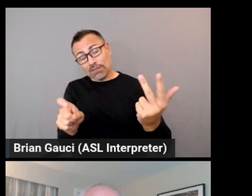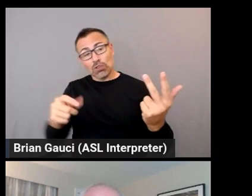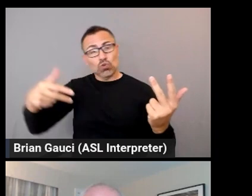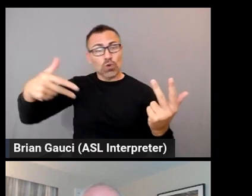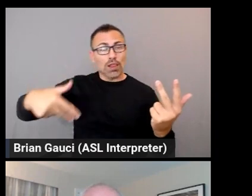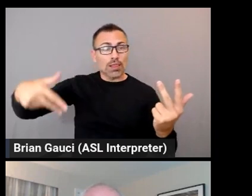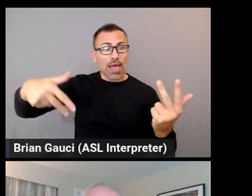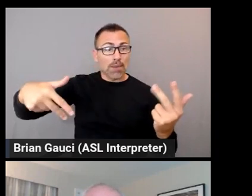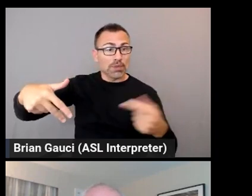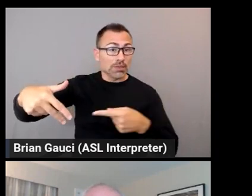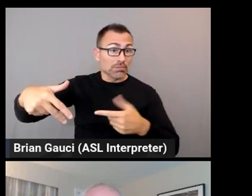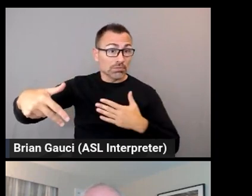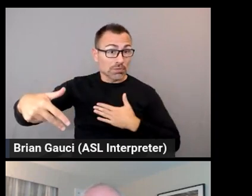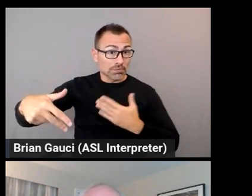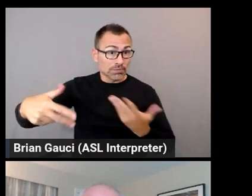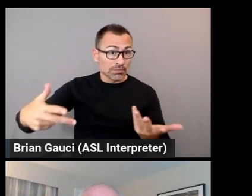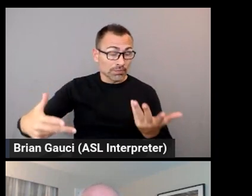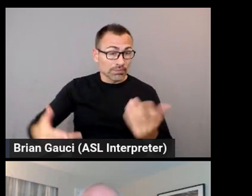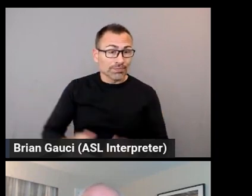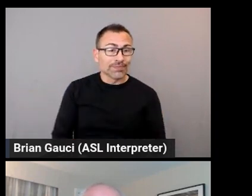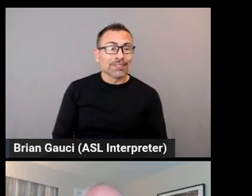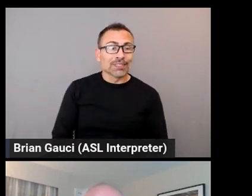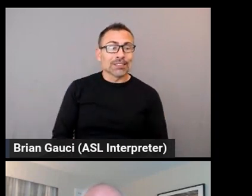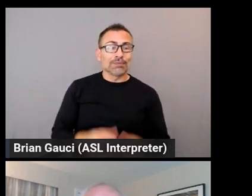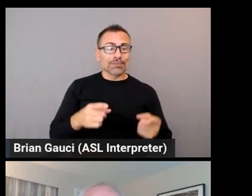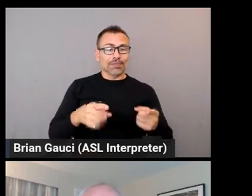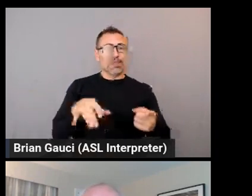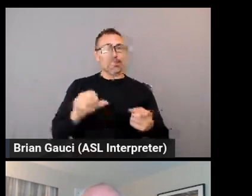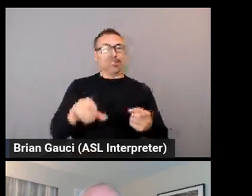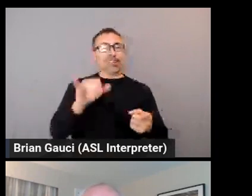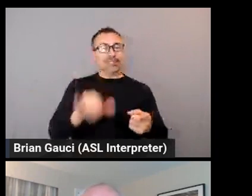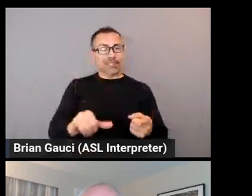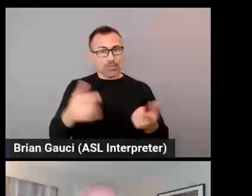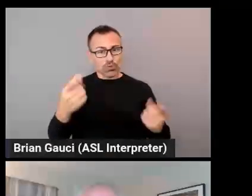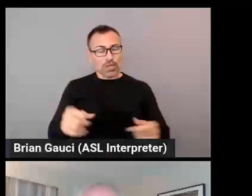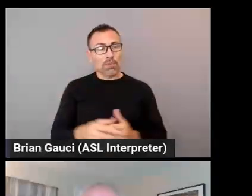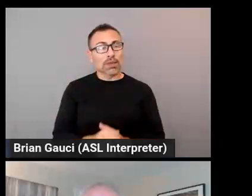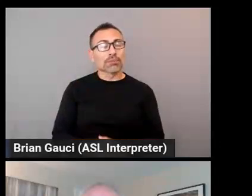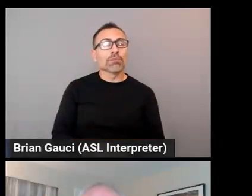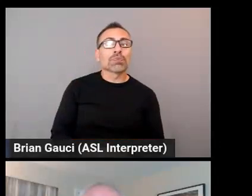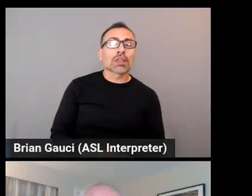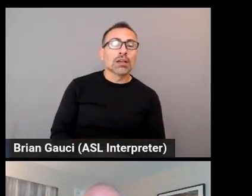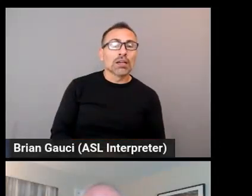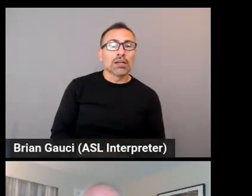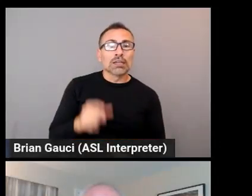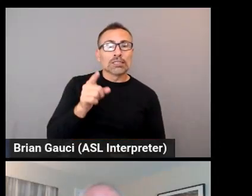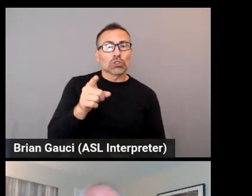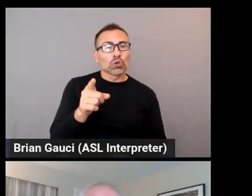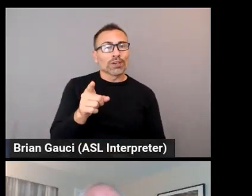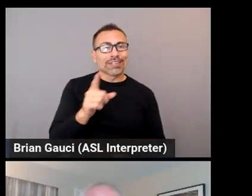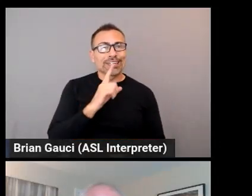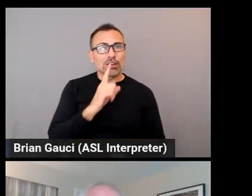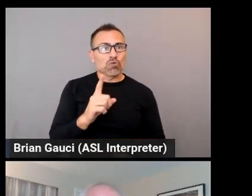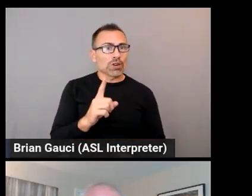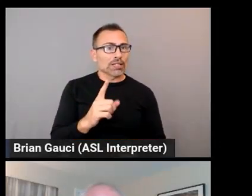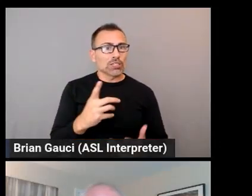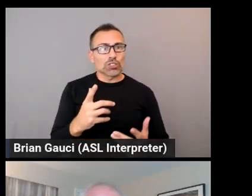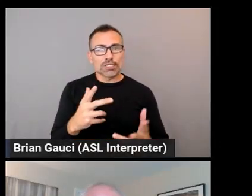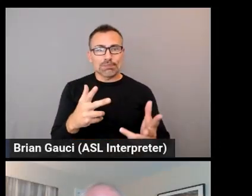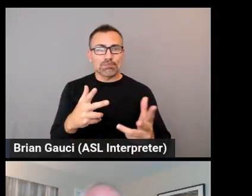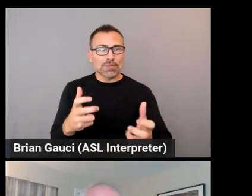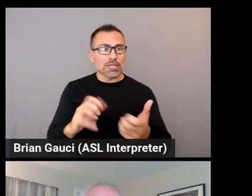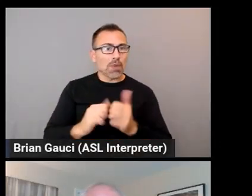getting that down is already 80 lines Yeah. of this YAML document. And so the idea here is to really just rapidly speed up how a developer